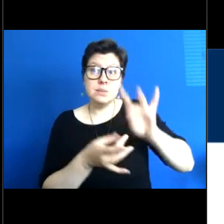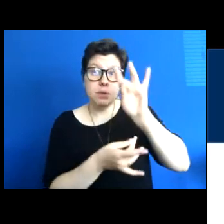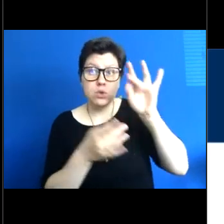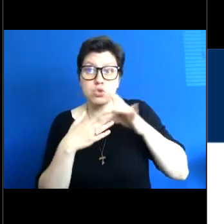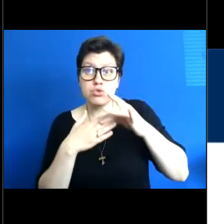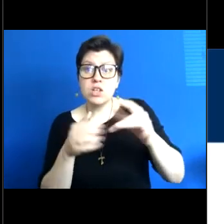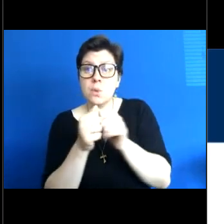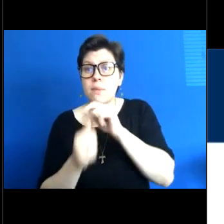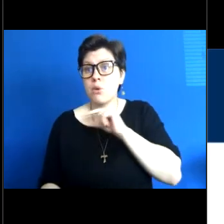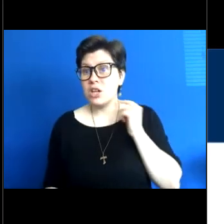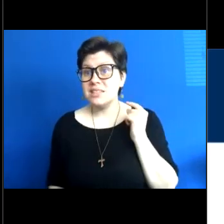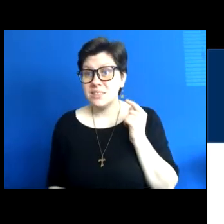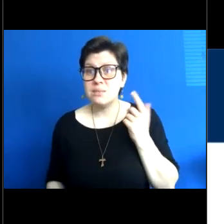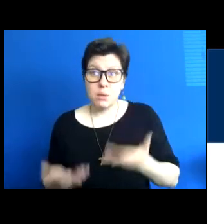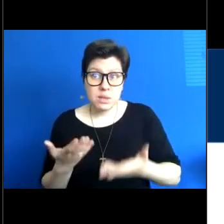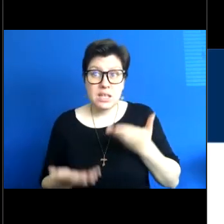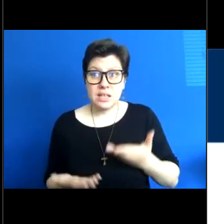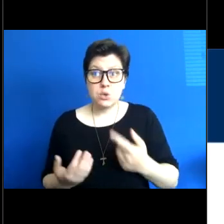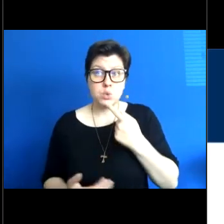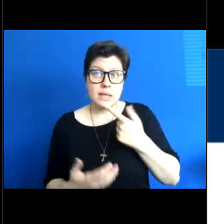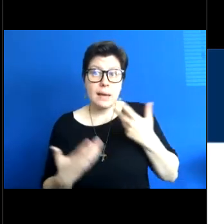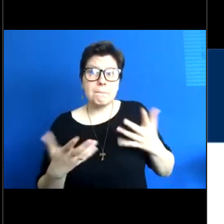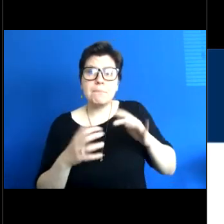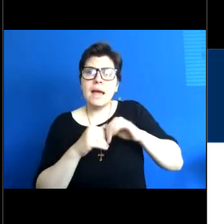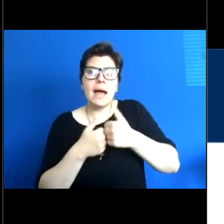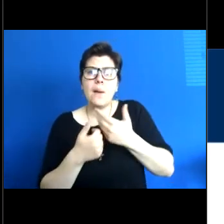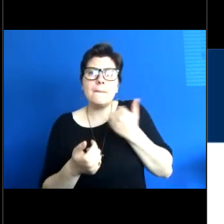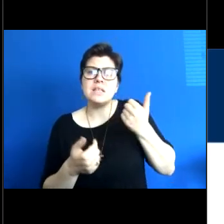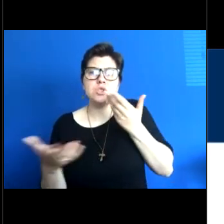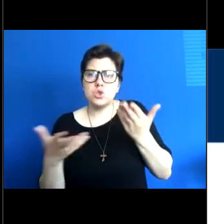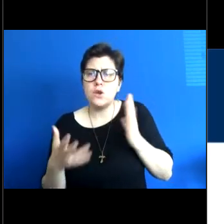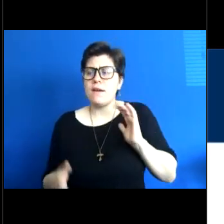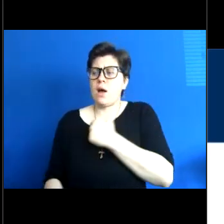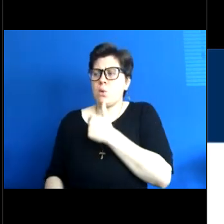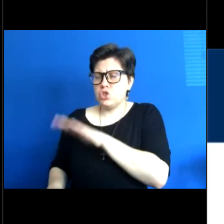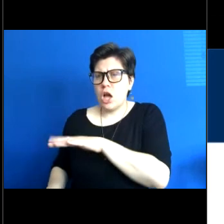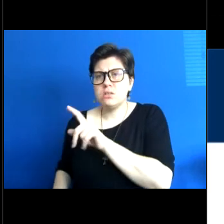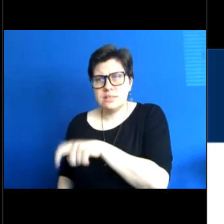say, how can we best serve the needs of our child? Because that